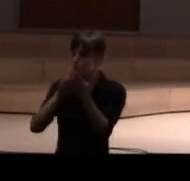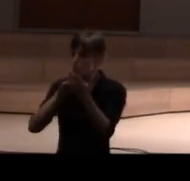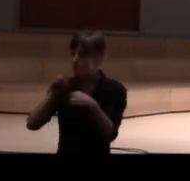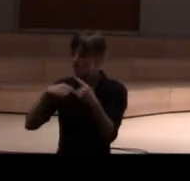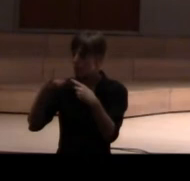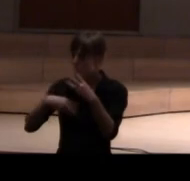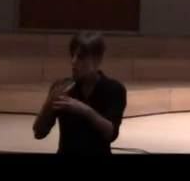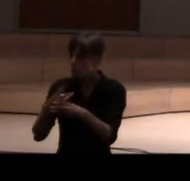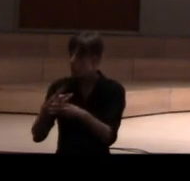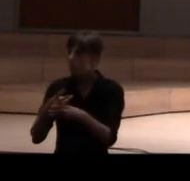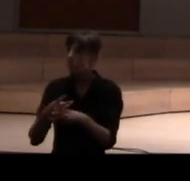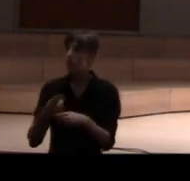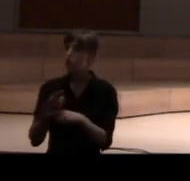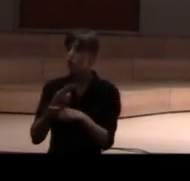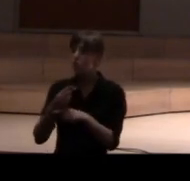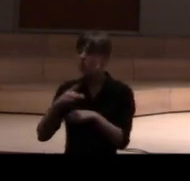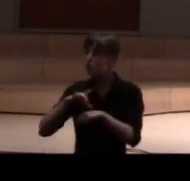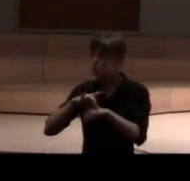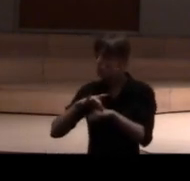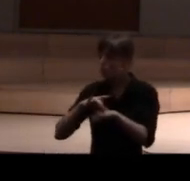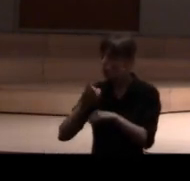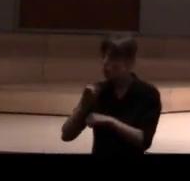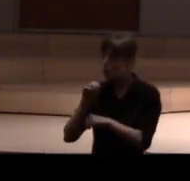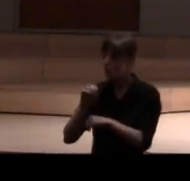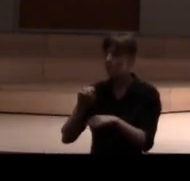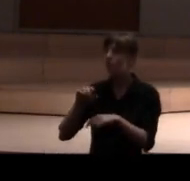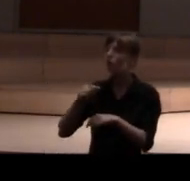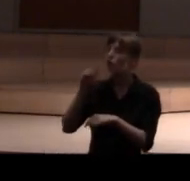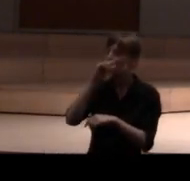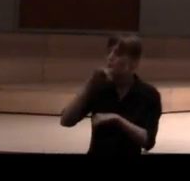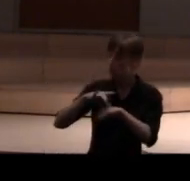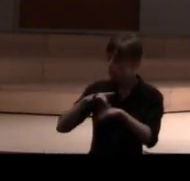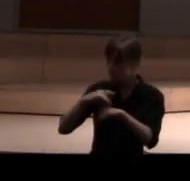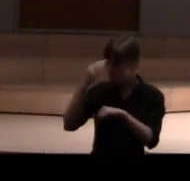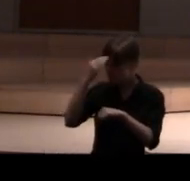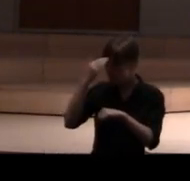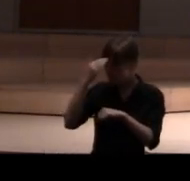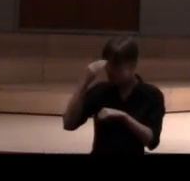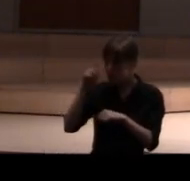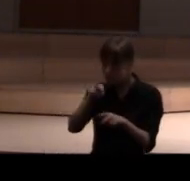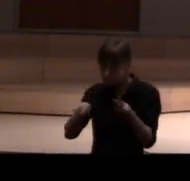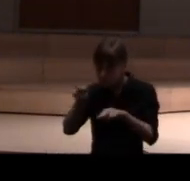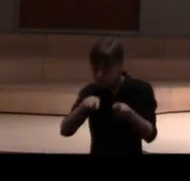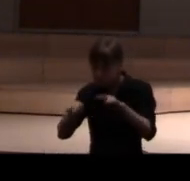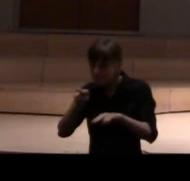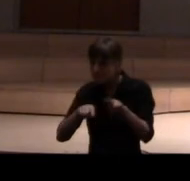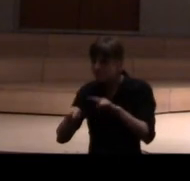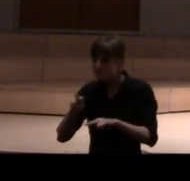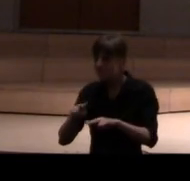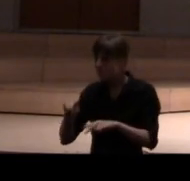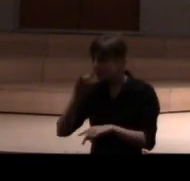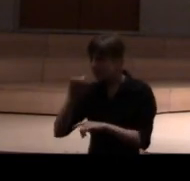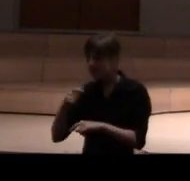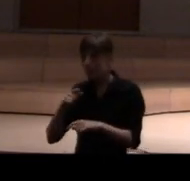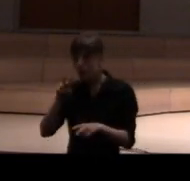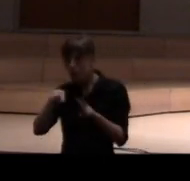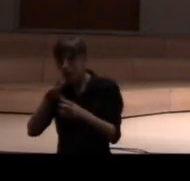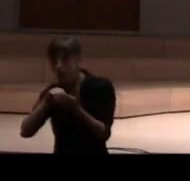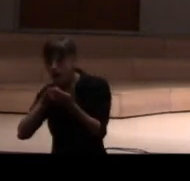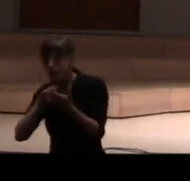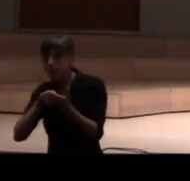using Google Earth to bring students to the peaks of the Andes or the streets of St. Petersburg so they could practice wielding their descriptive